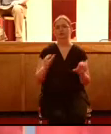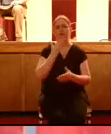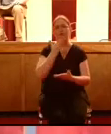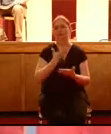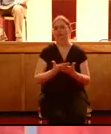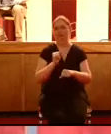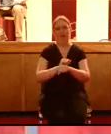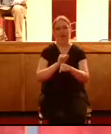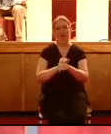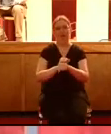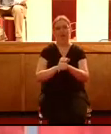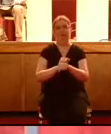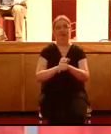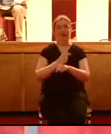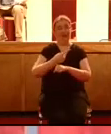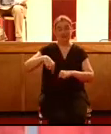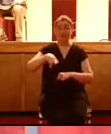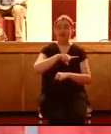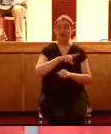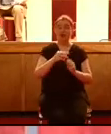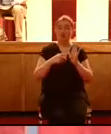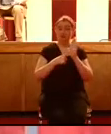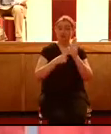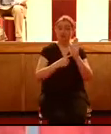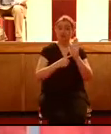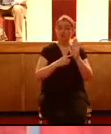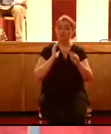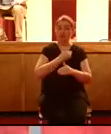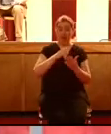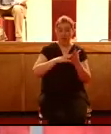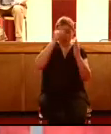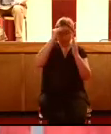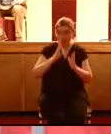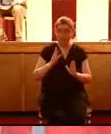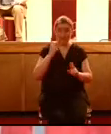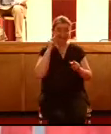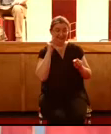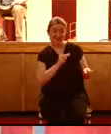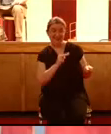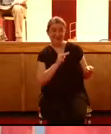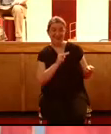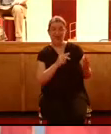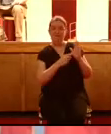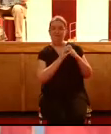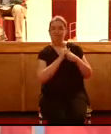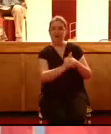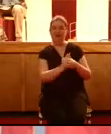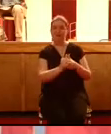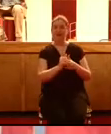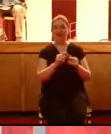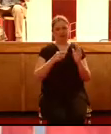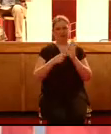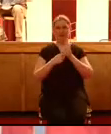that the students see, and that is reflected in their numbers and in their scores. So we're blessed in Bradford County.